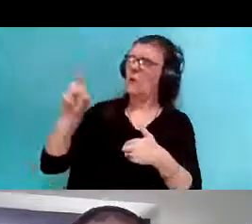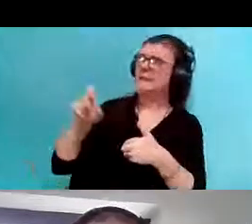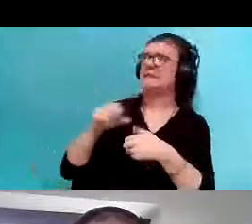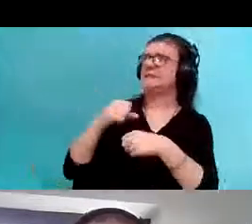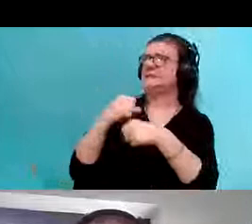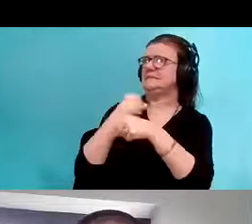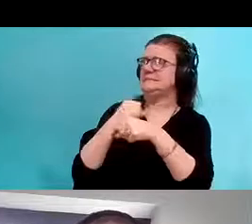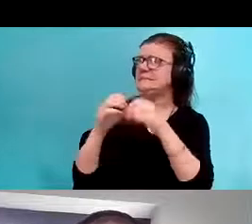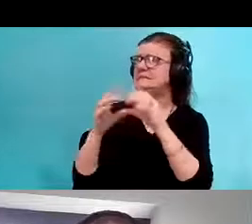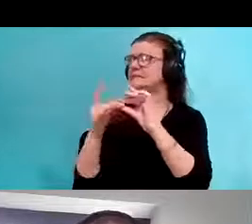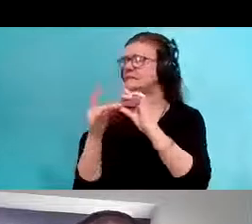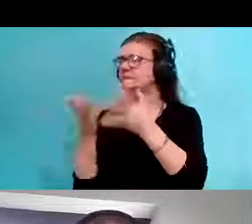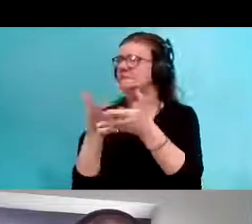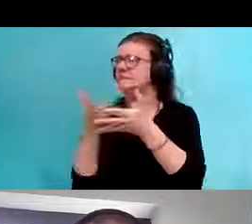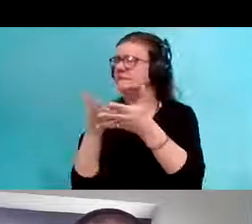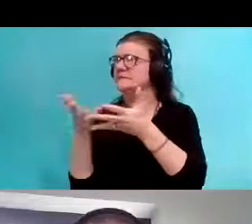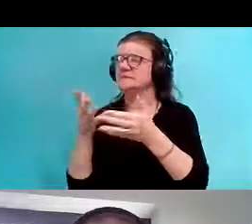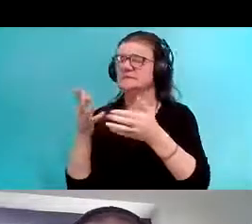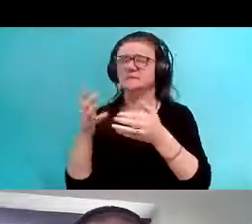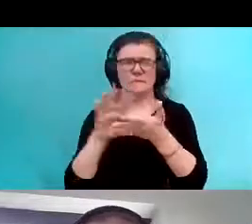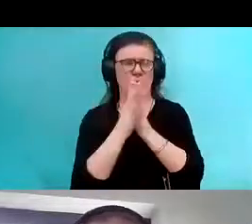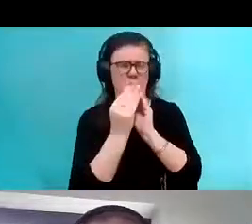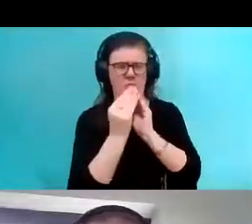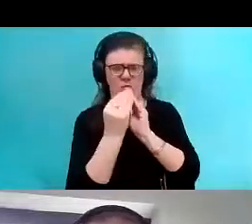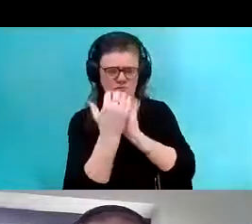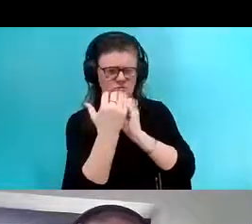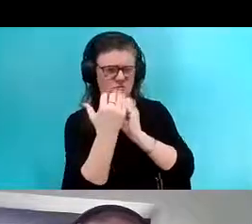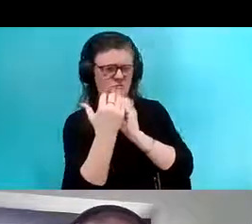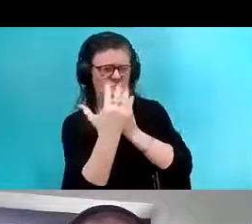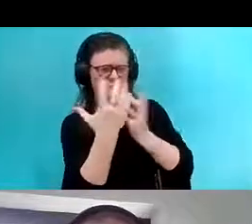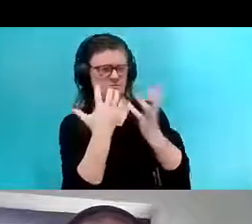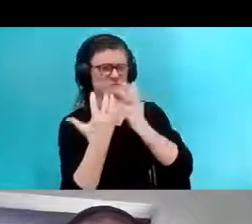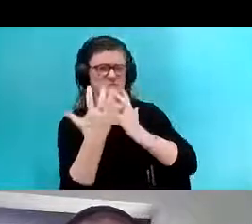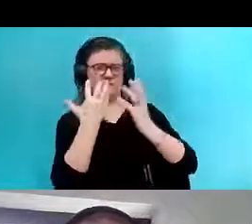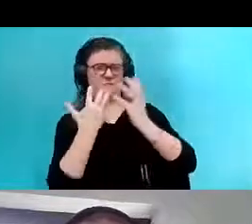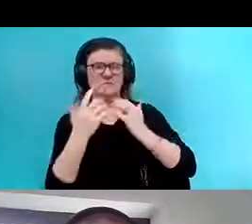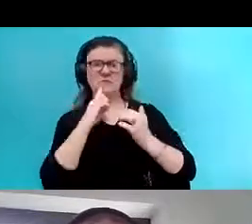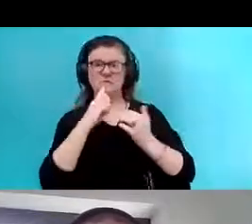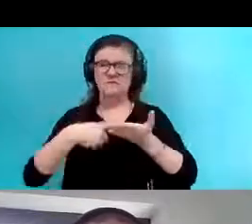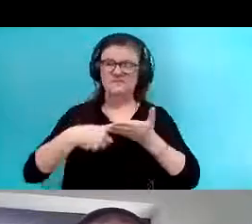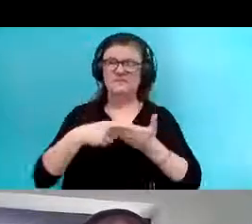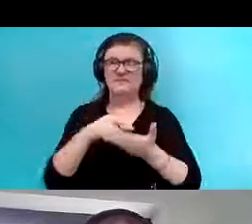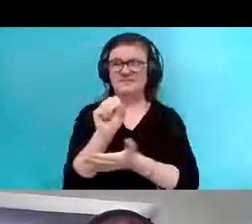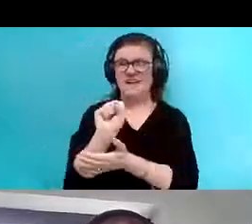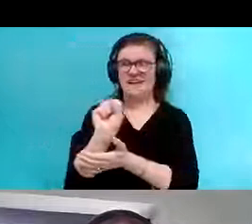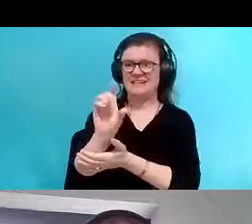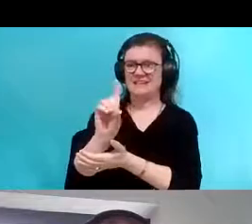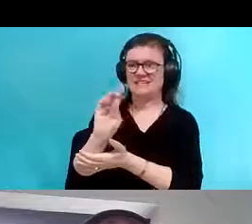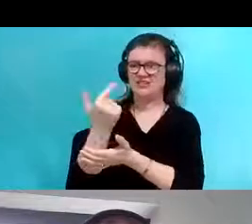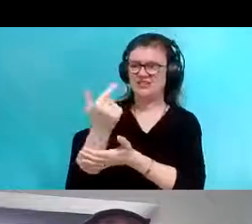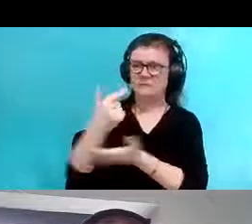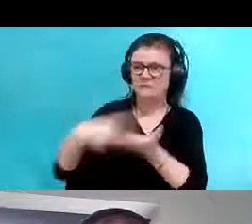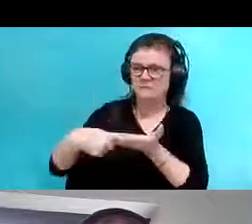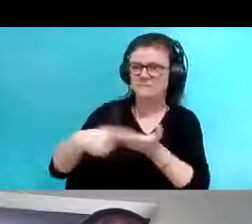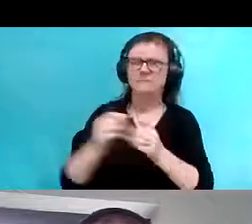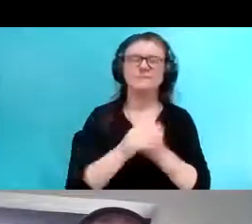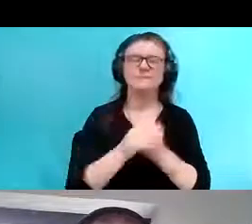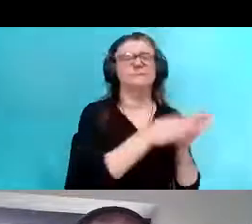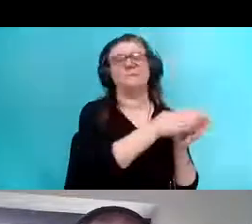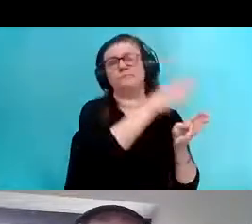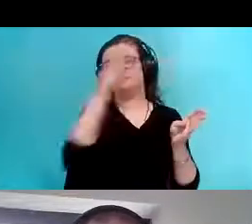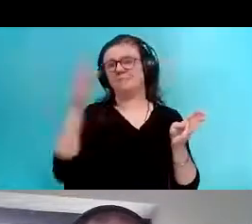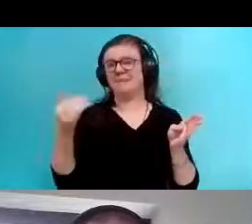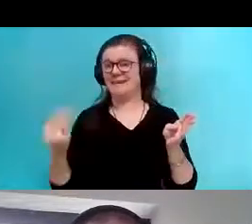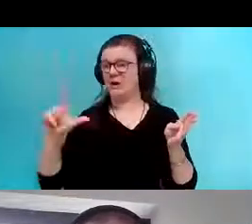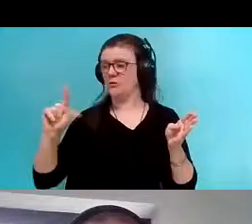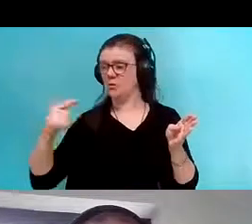isolation and into the spotlights on the main stage of the SDG debate. Fast forward to 2021, and